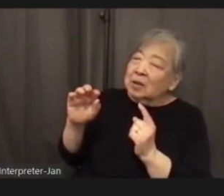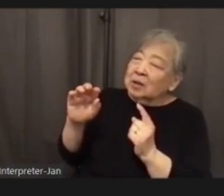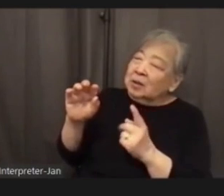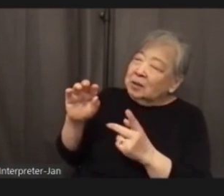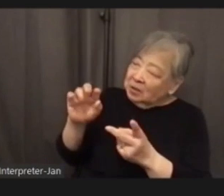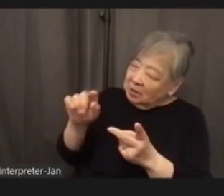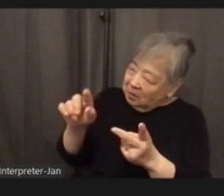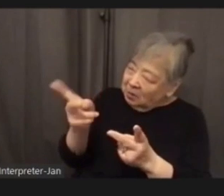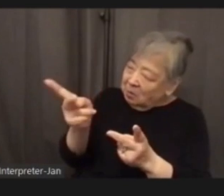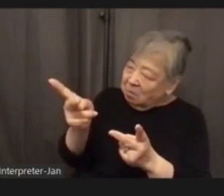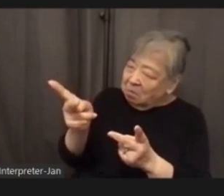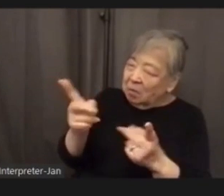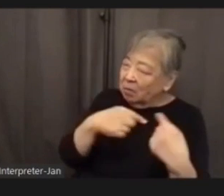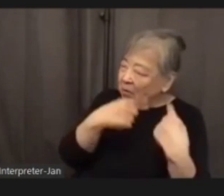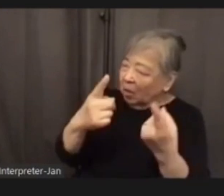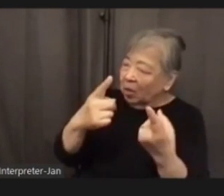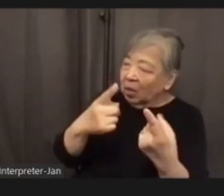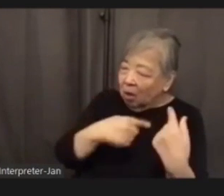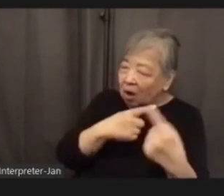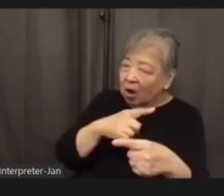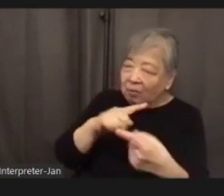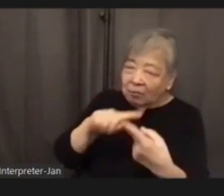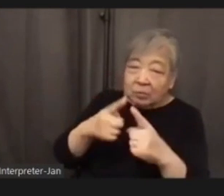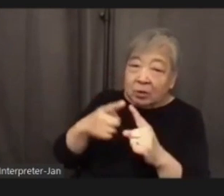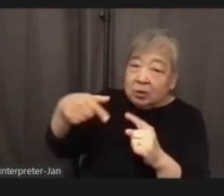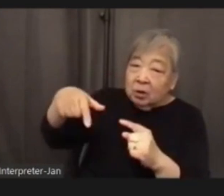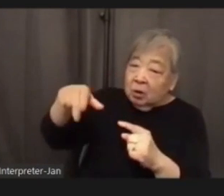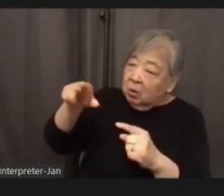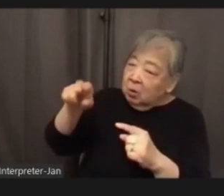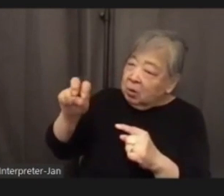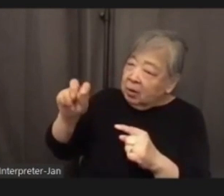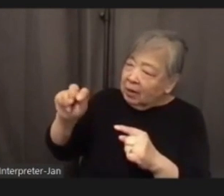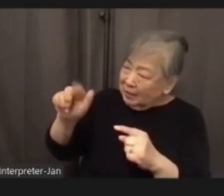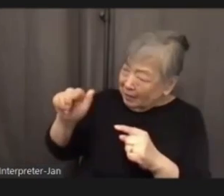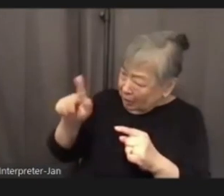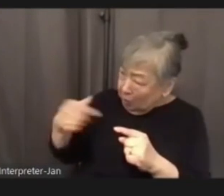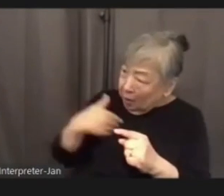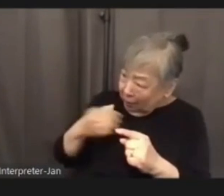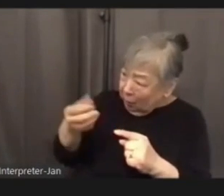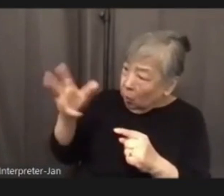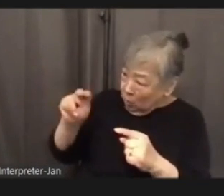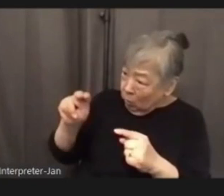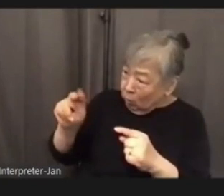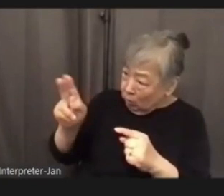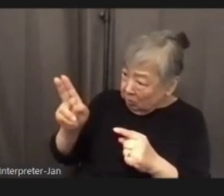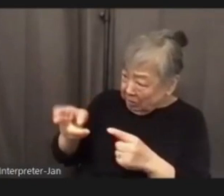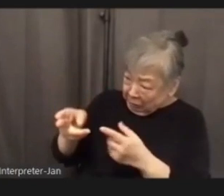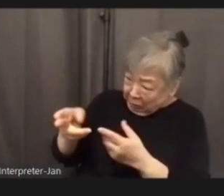have your own history with Nobuko. Sure. Yeah. So